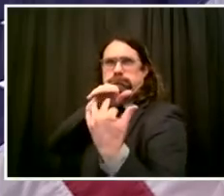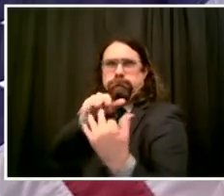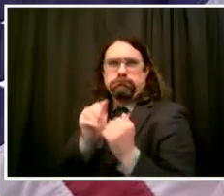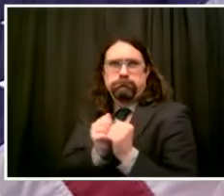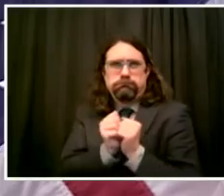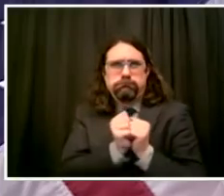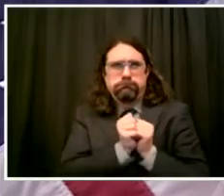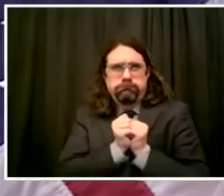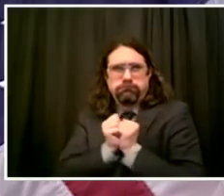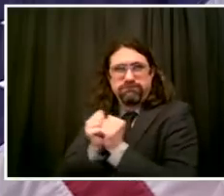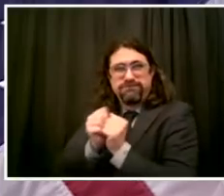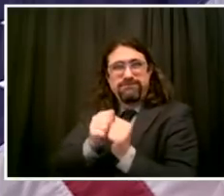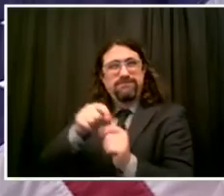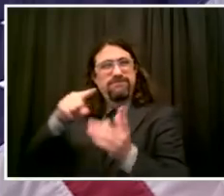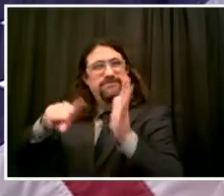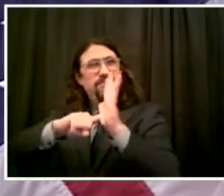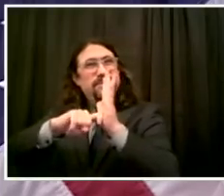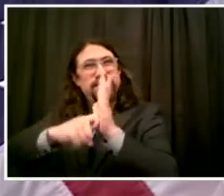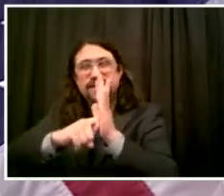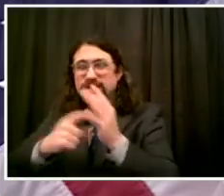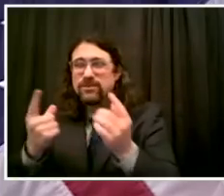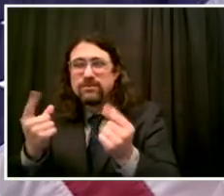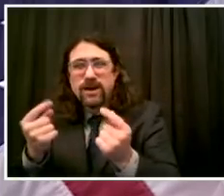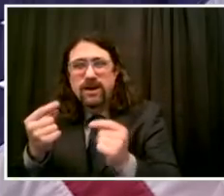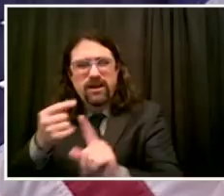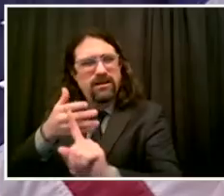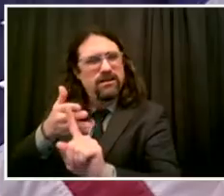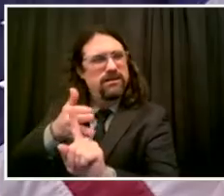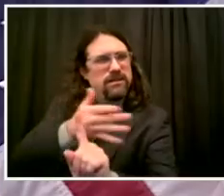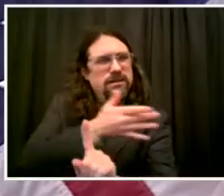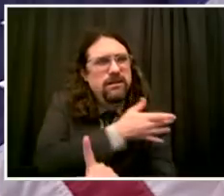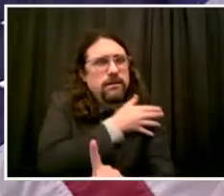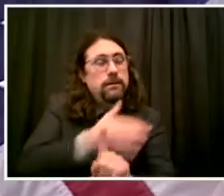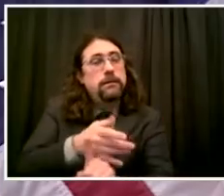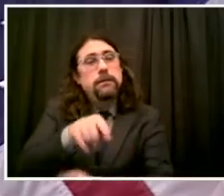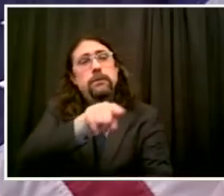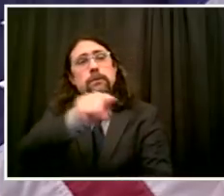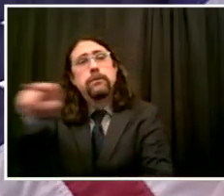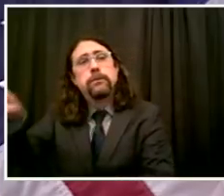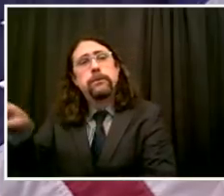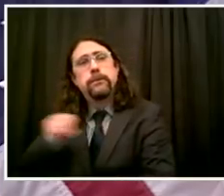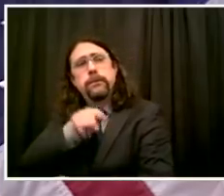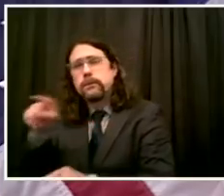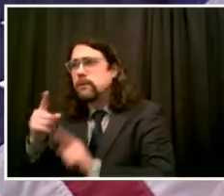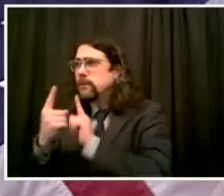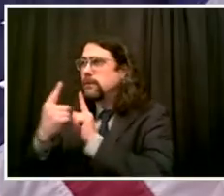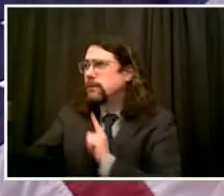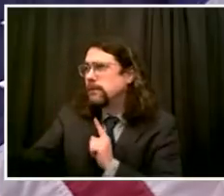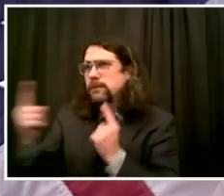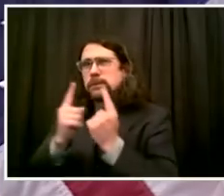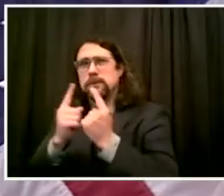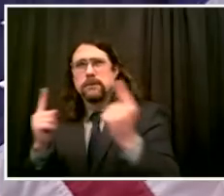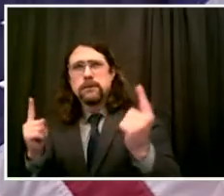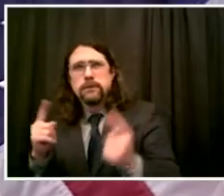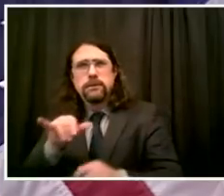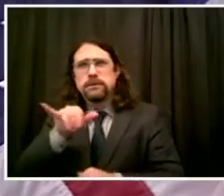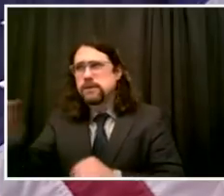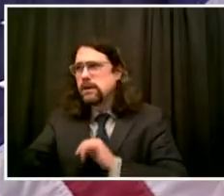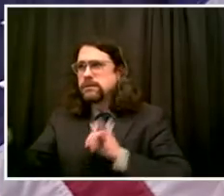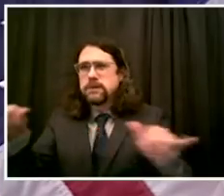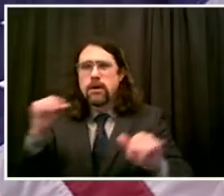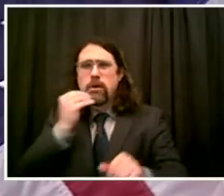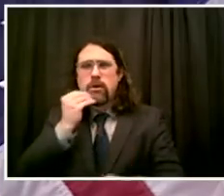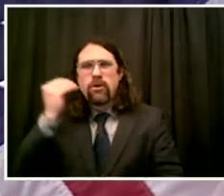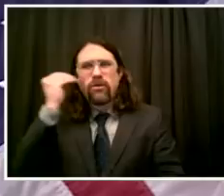progress. I also think about the fact that as we fight back this disease, we're going to fight back the many,